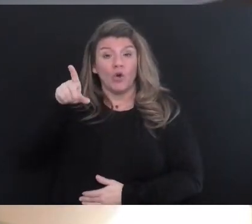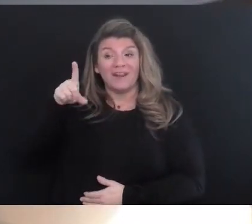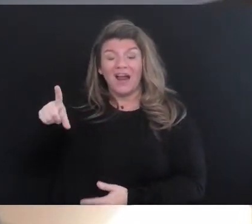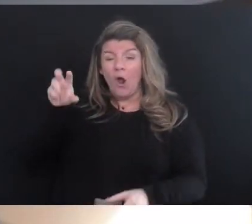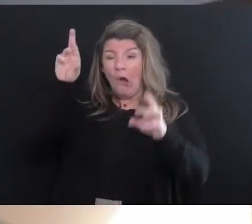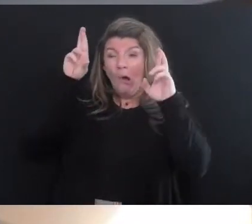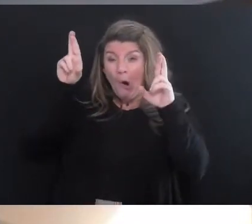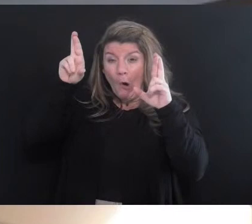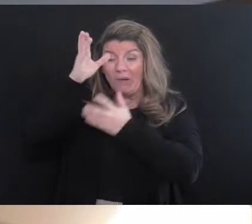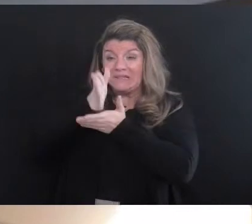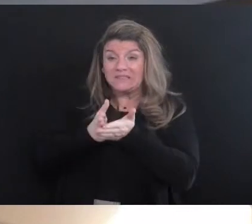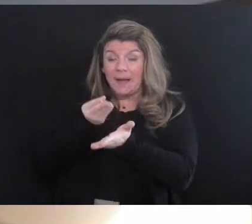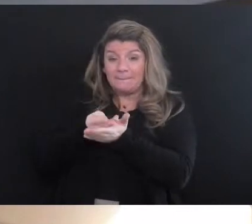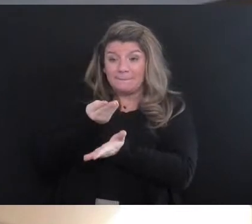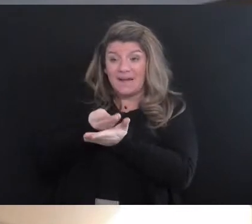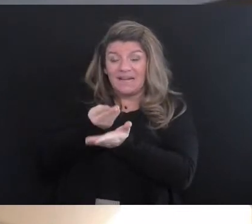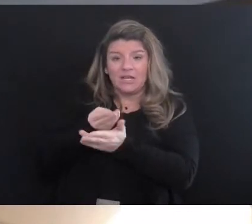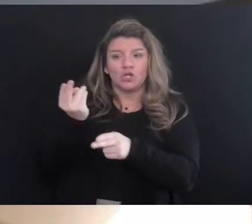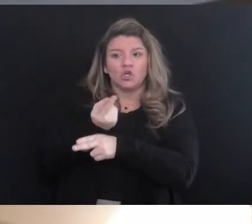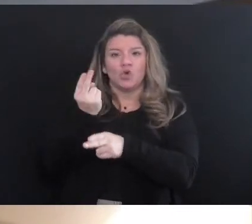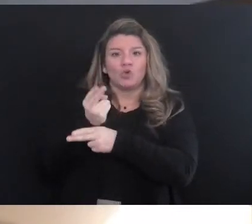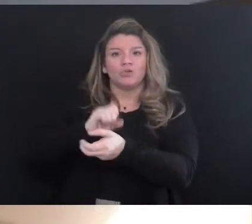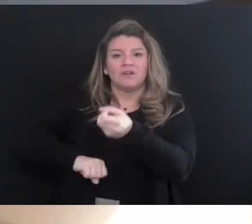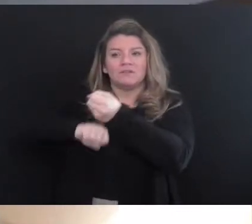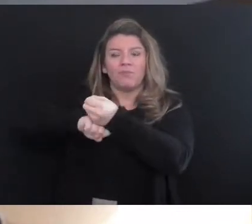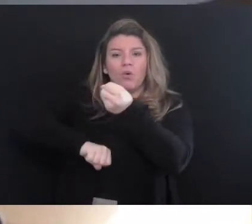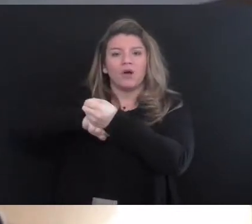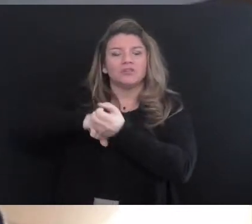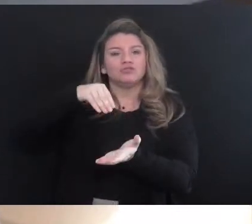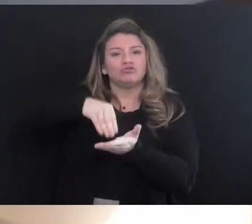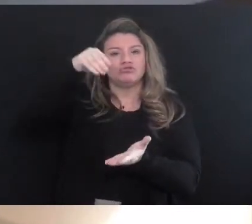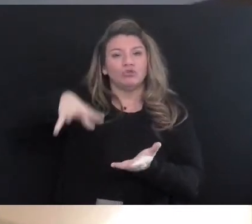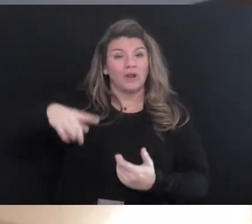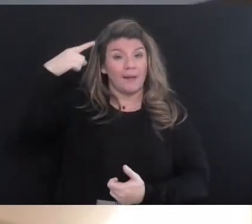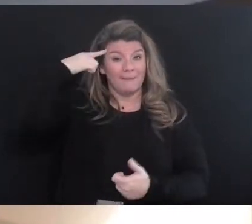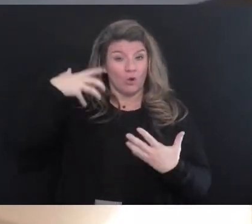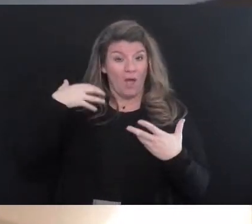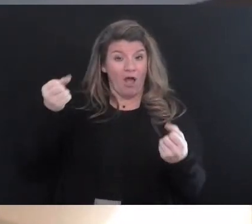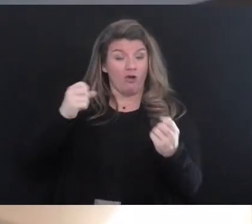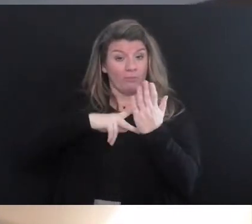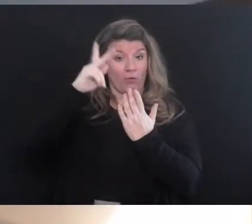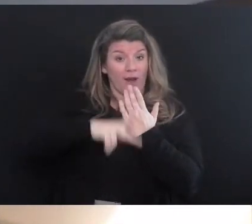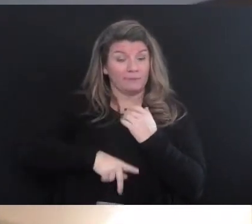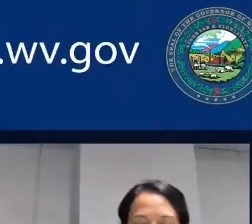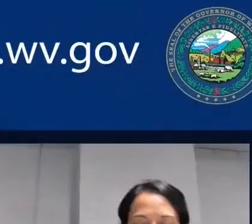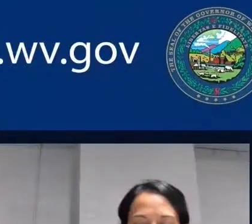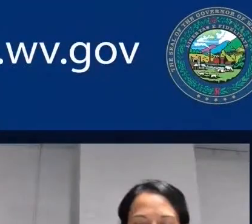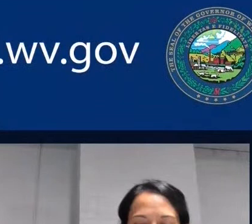of that money might be used to support student mental health programs. Any particular plans? Thank you.